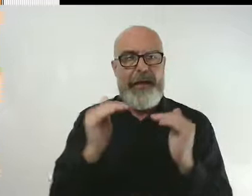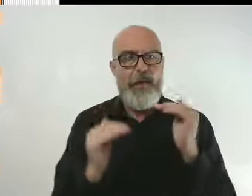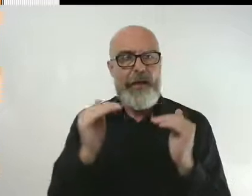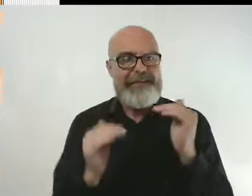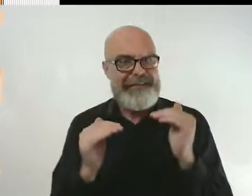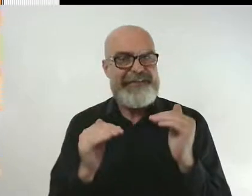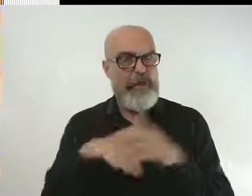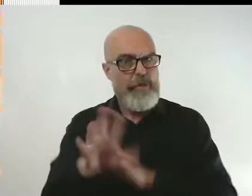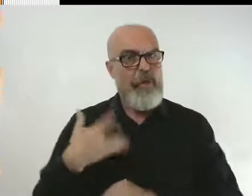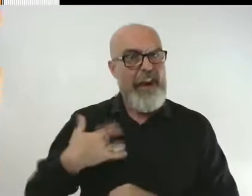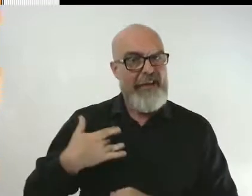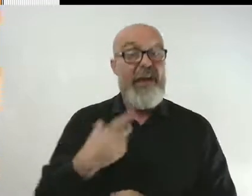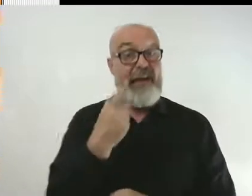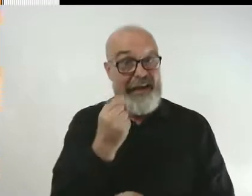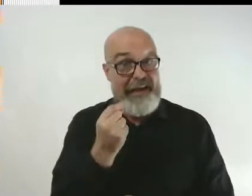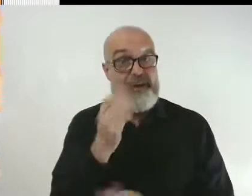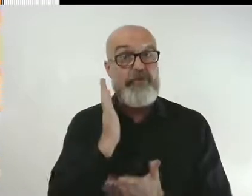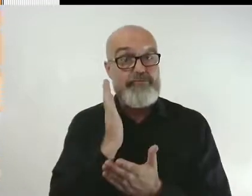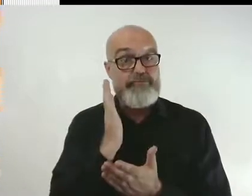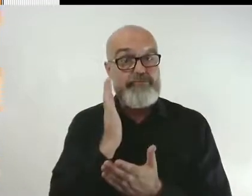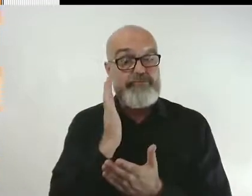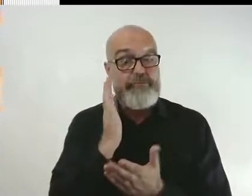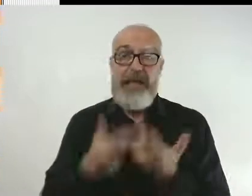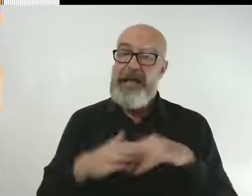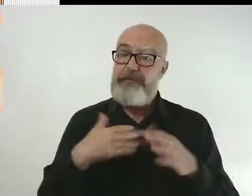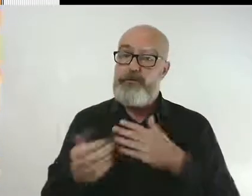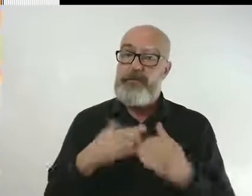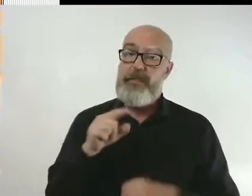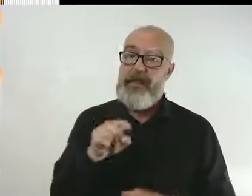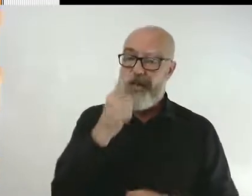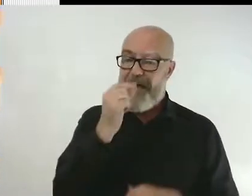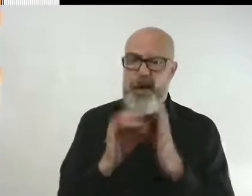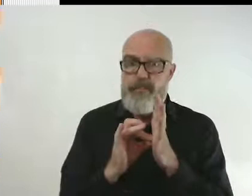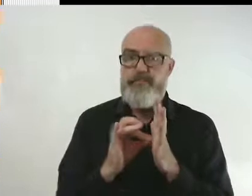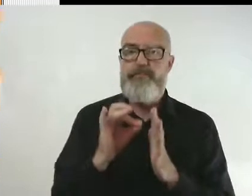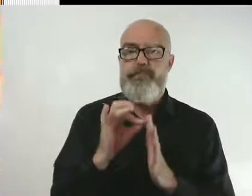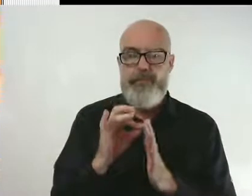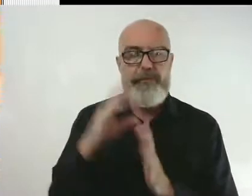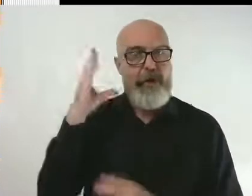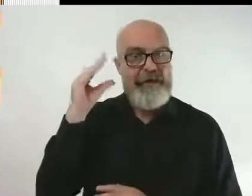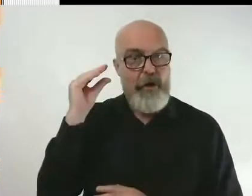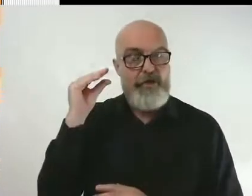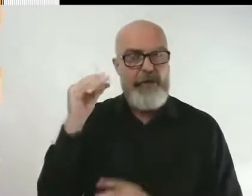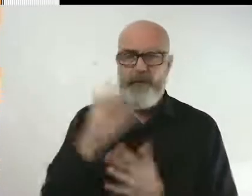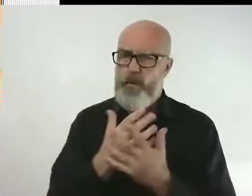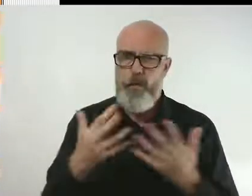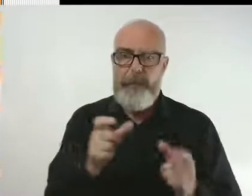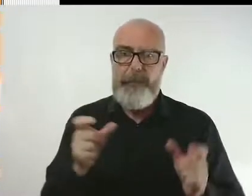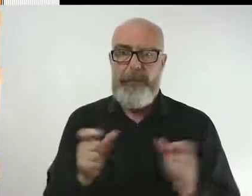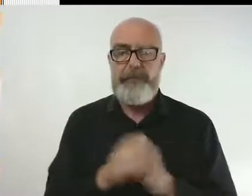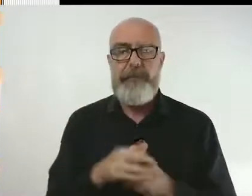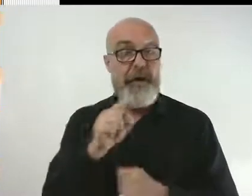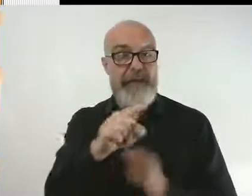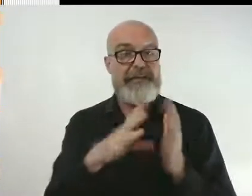socioeconomic inequalities in hearing health during the life course could significantly improve the hearing health of